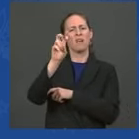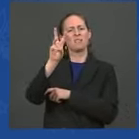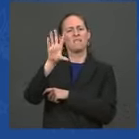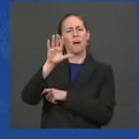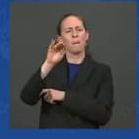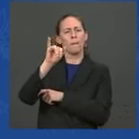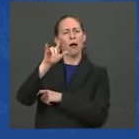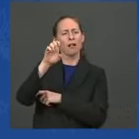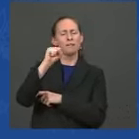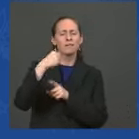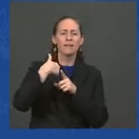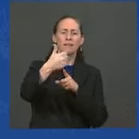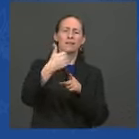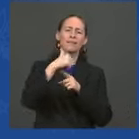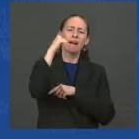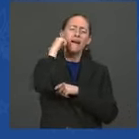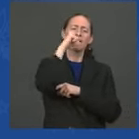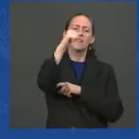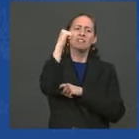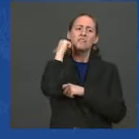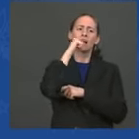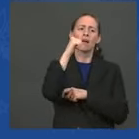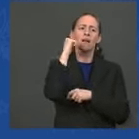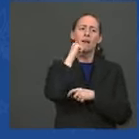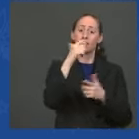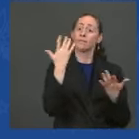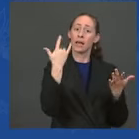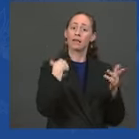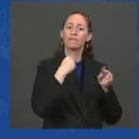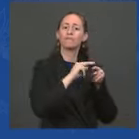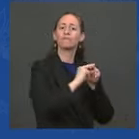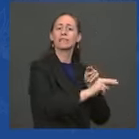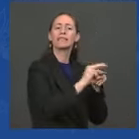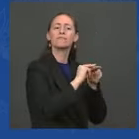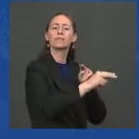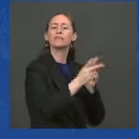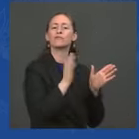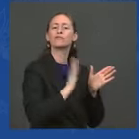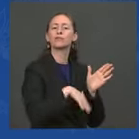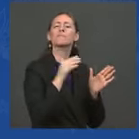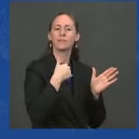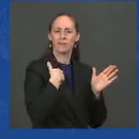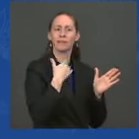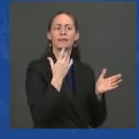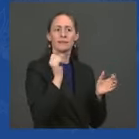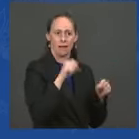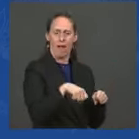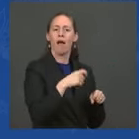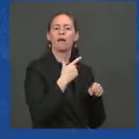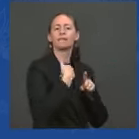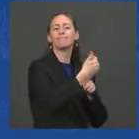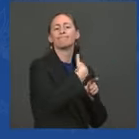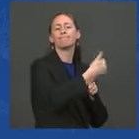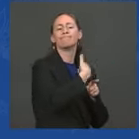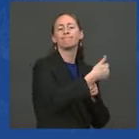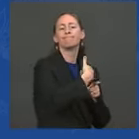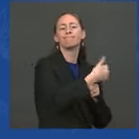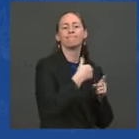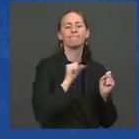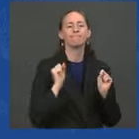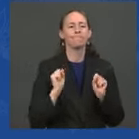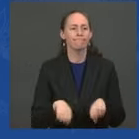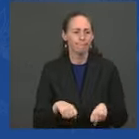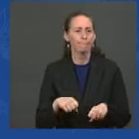forth with my children. I could afford the train, it was cheaper to be able to take every day so I could kiss my